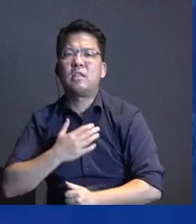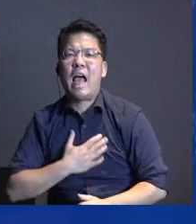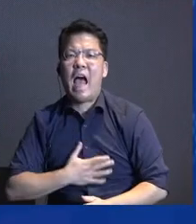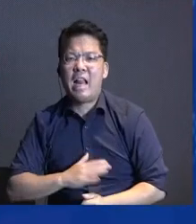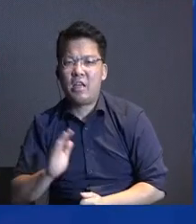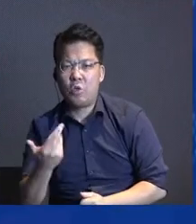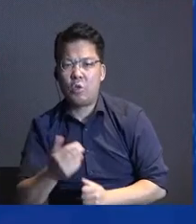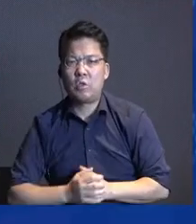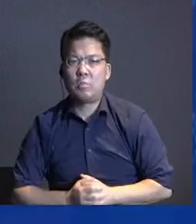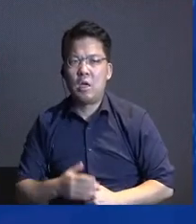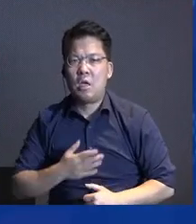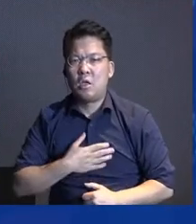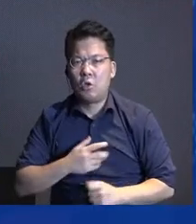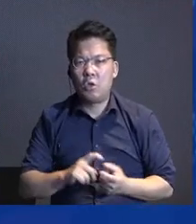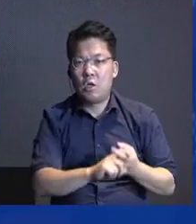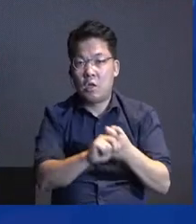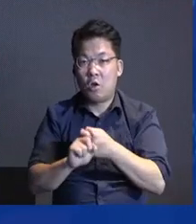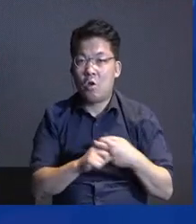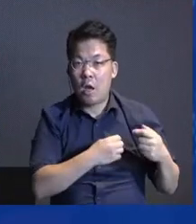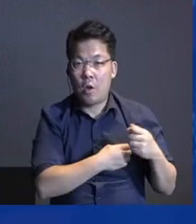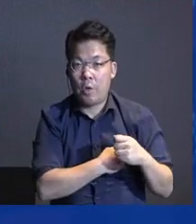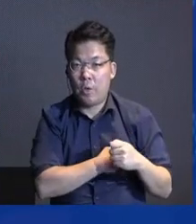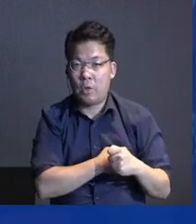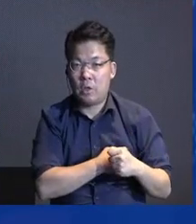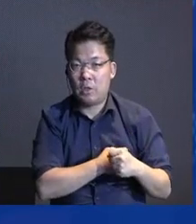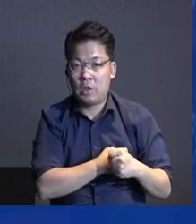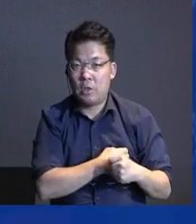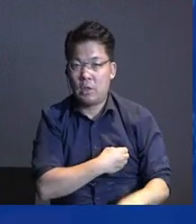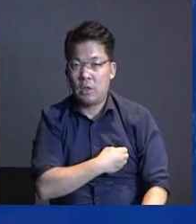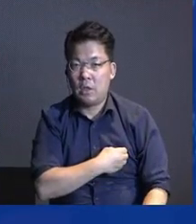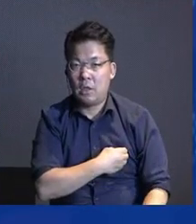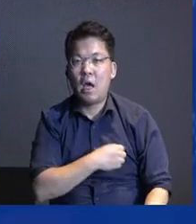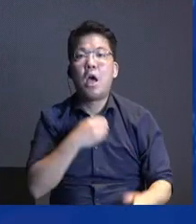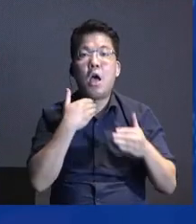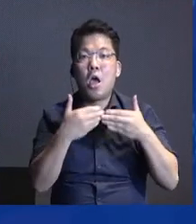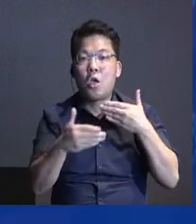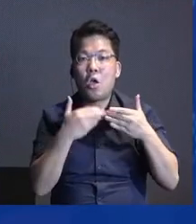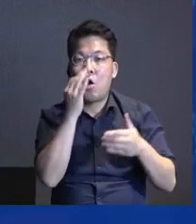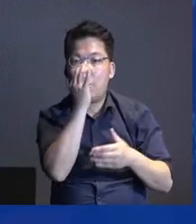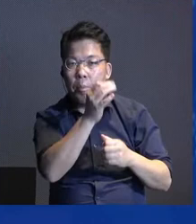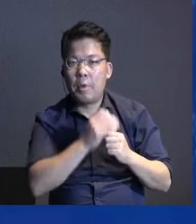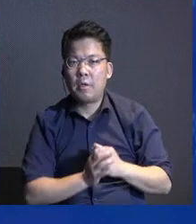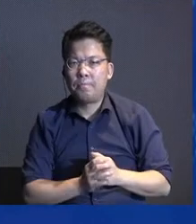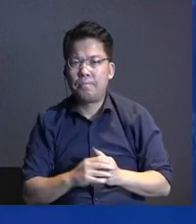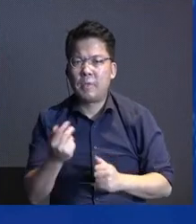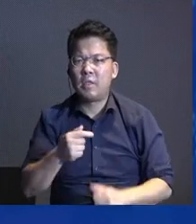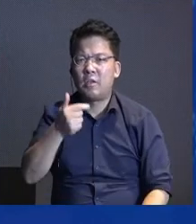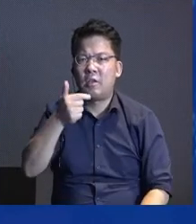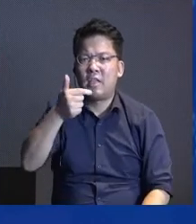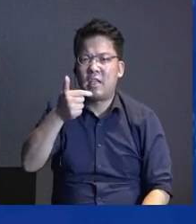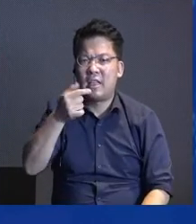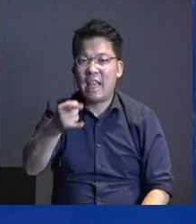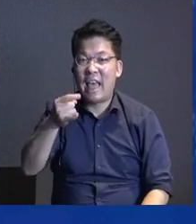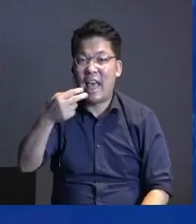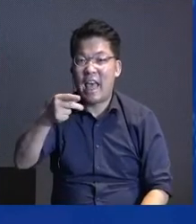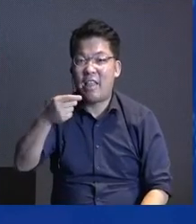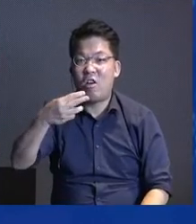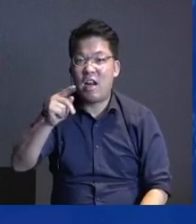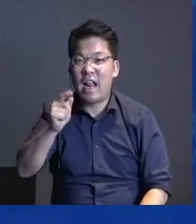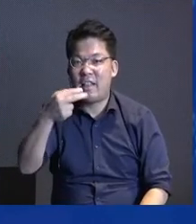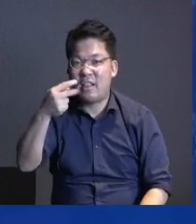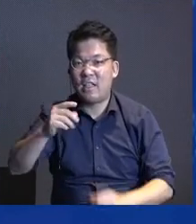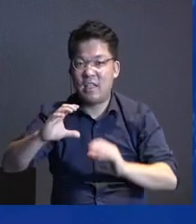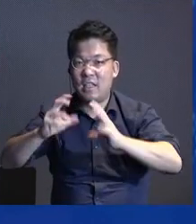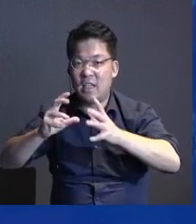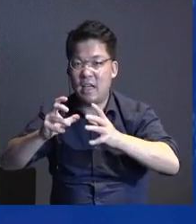Netherlands, where within their neighborhood groups, they have